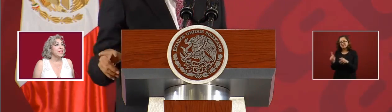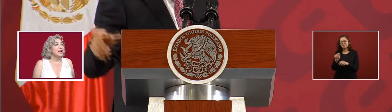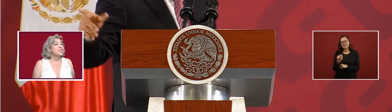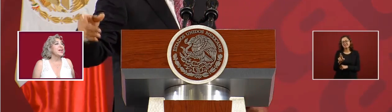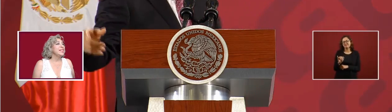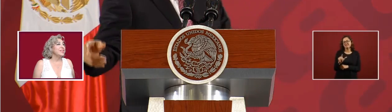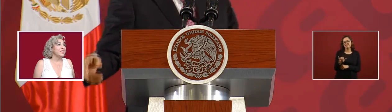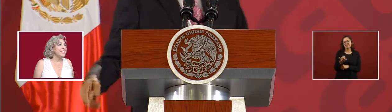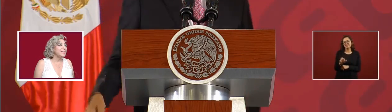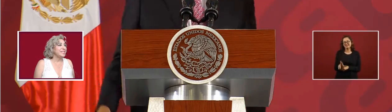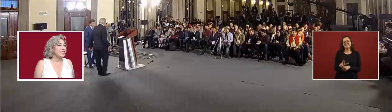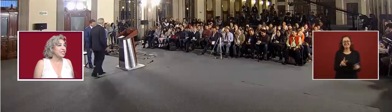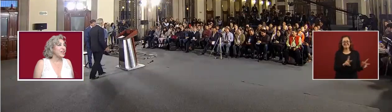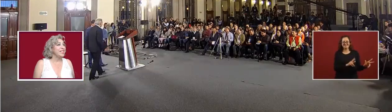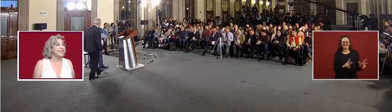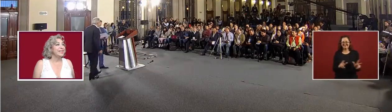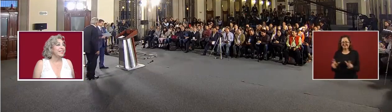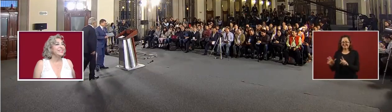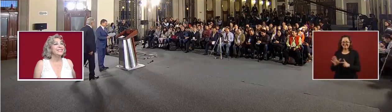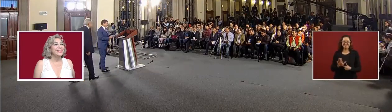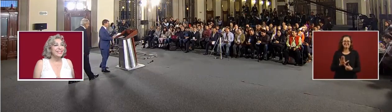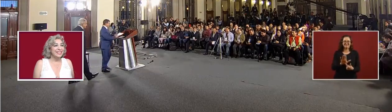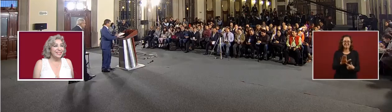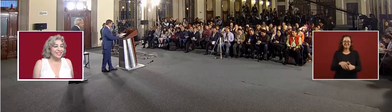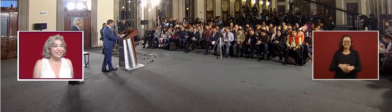trailer he says it's a trailer